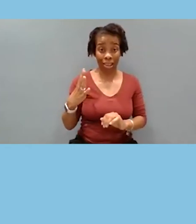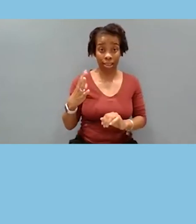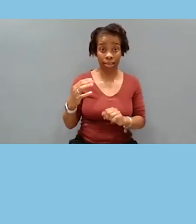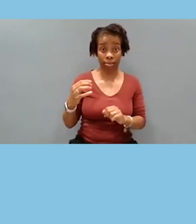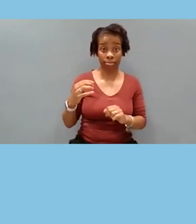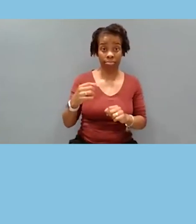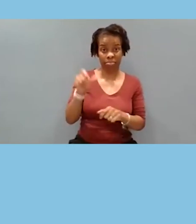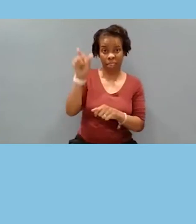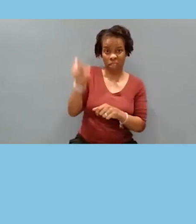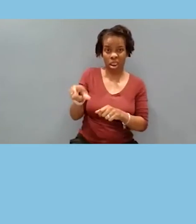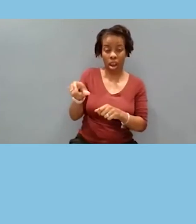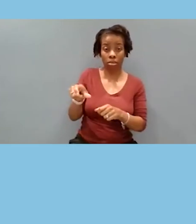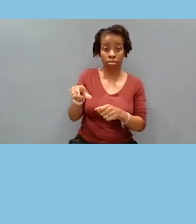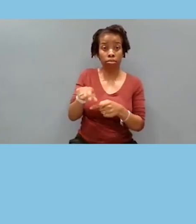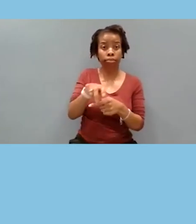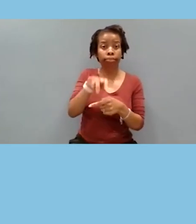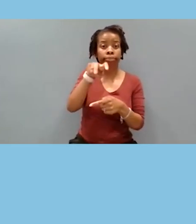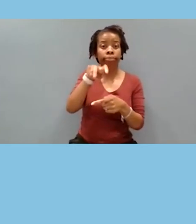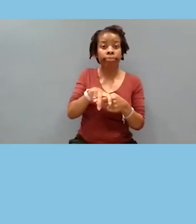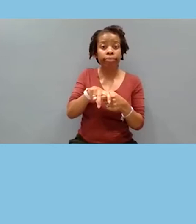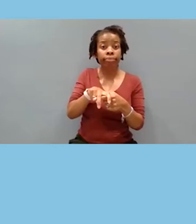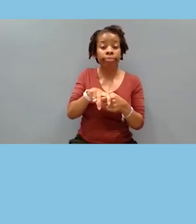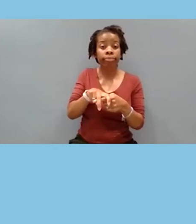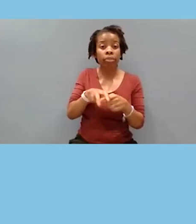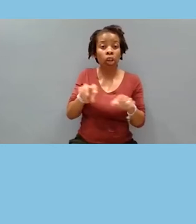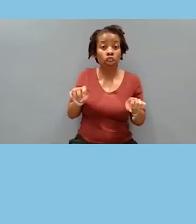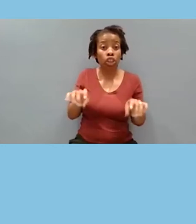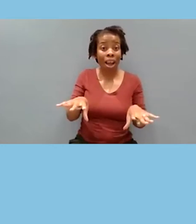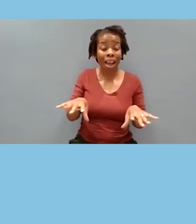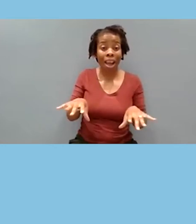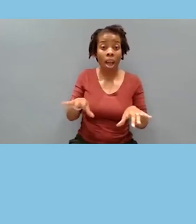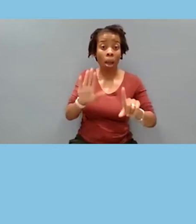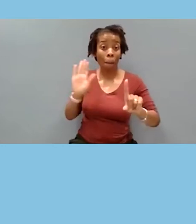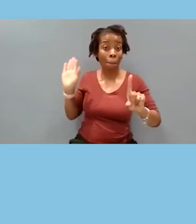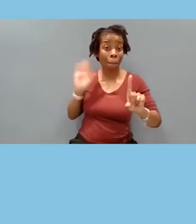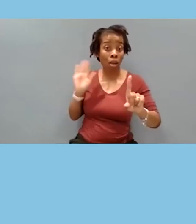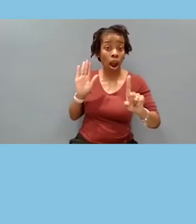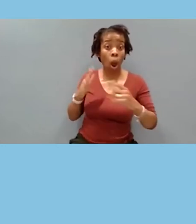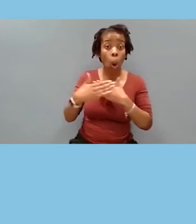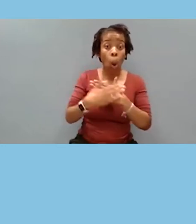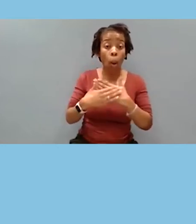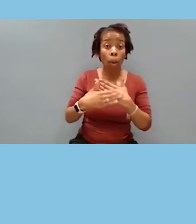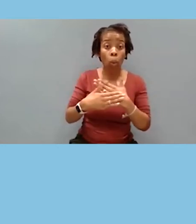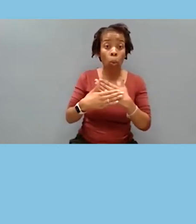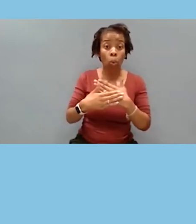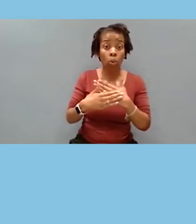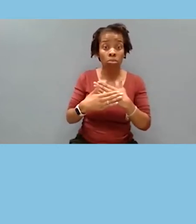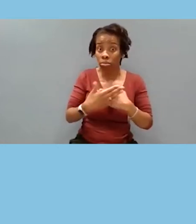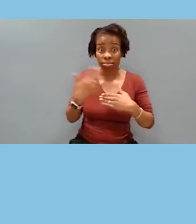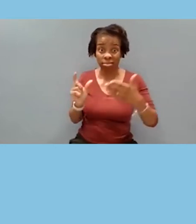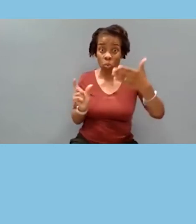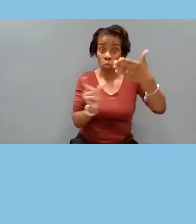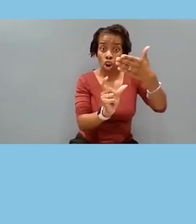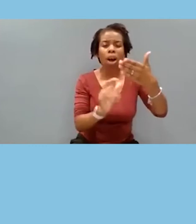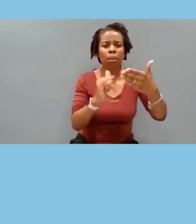circle with a bright blue background. It's a still image. It's almost never captioned, although sometimes it